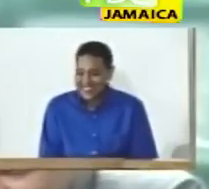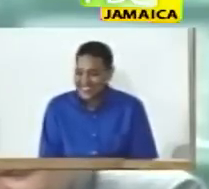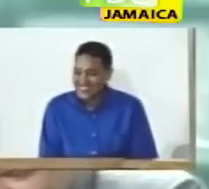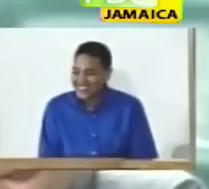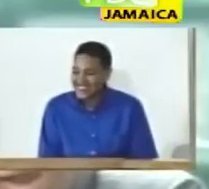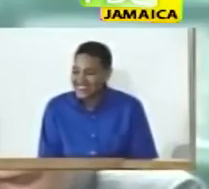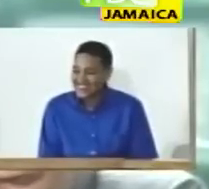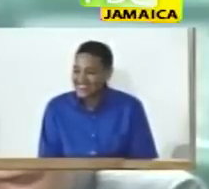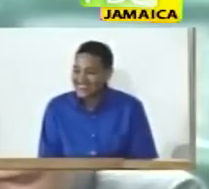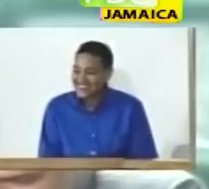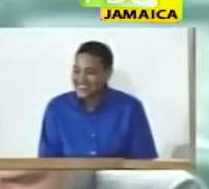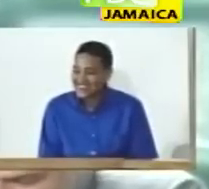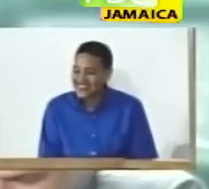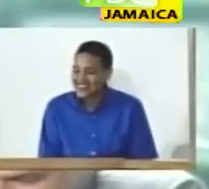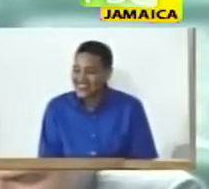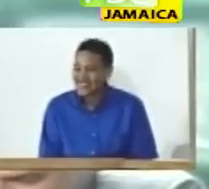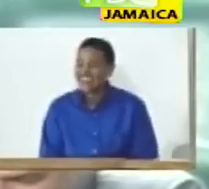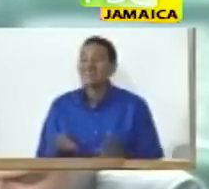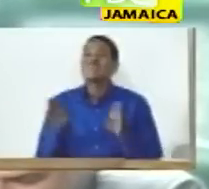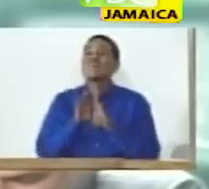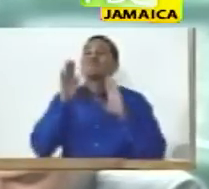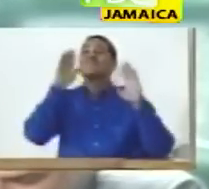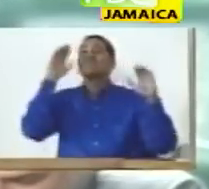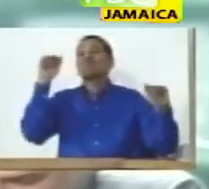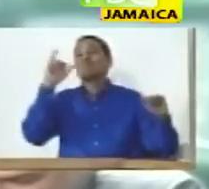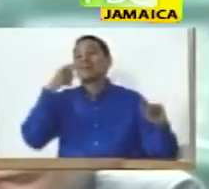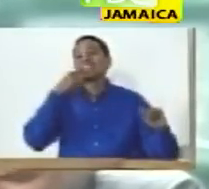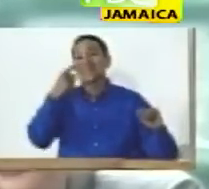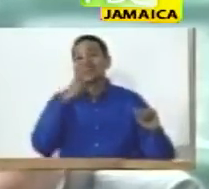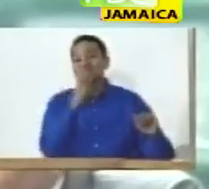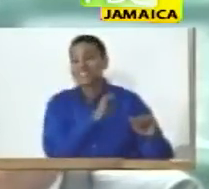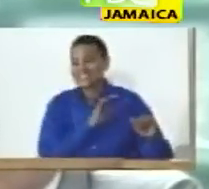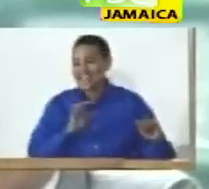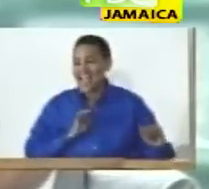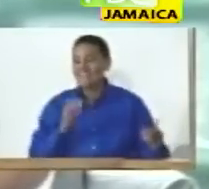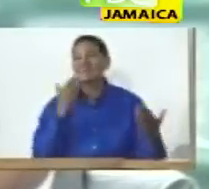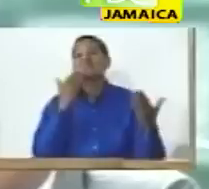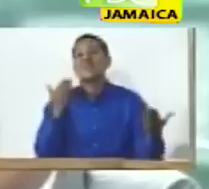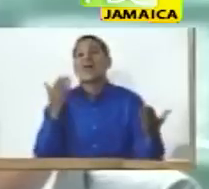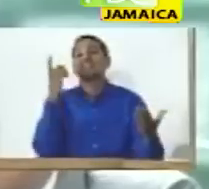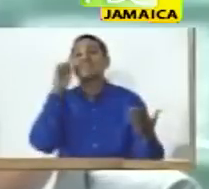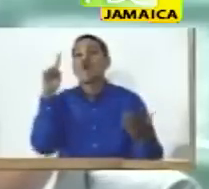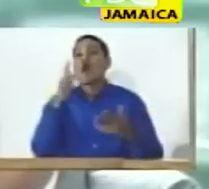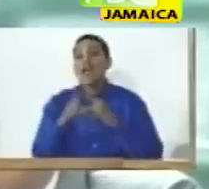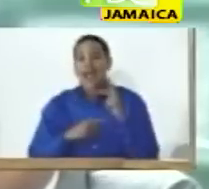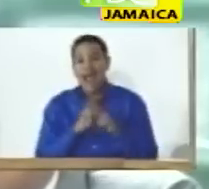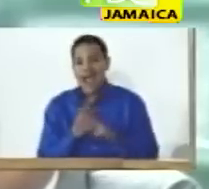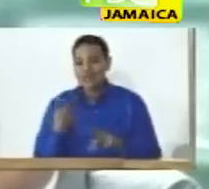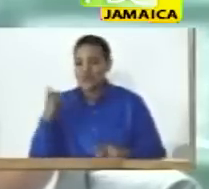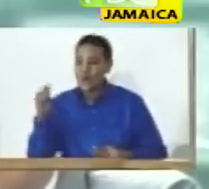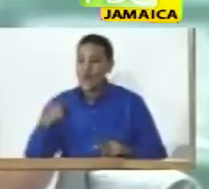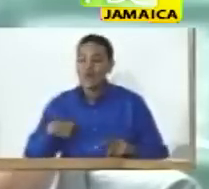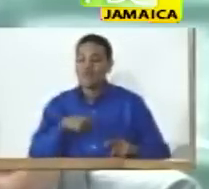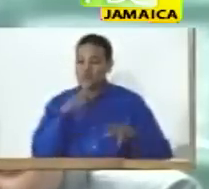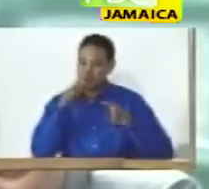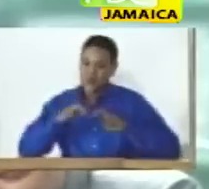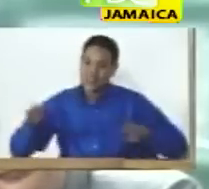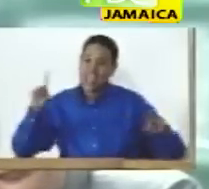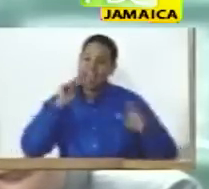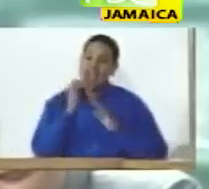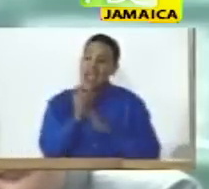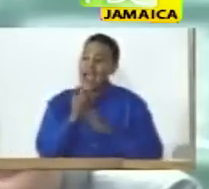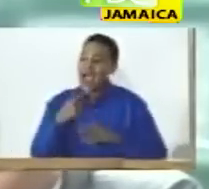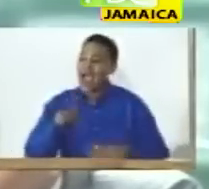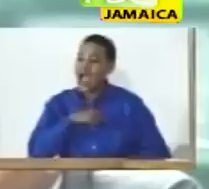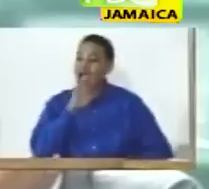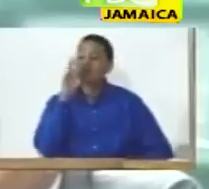But I close, Mr. President, by saying to the staff, thanks again for being so kind to all of us here and for guiding us. I will